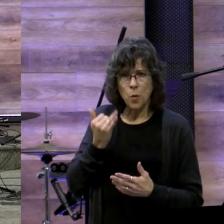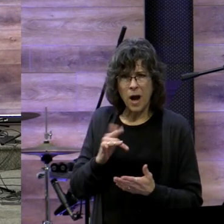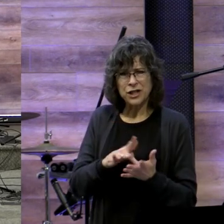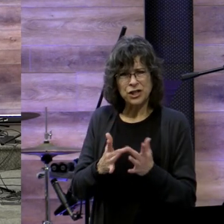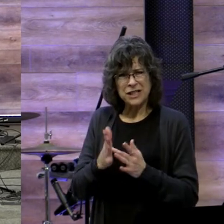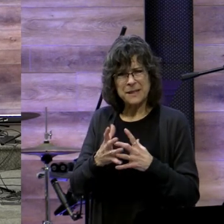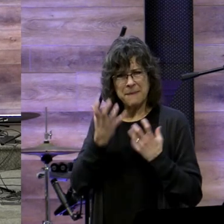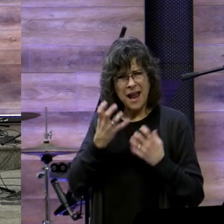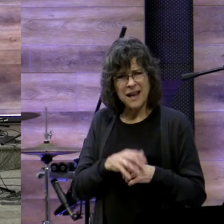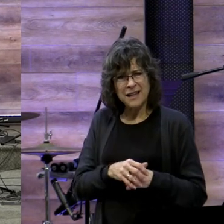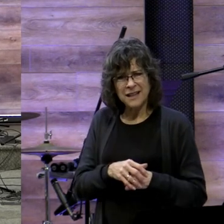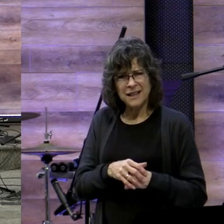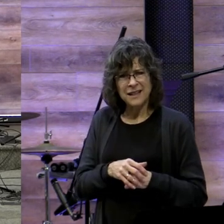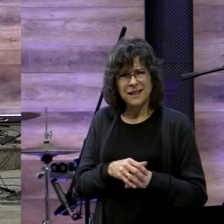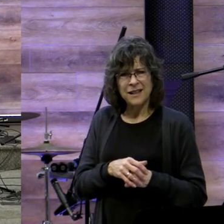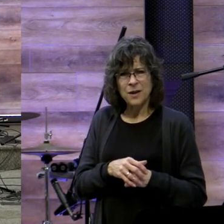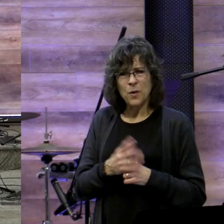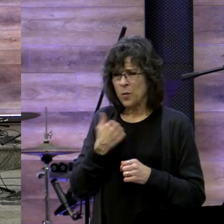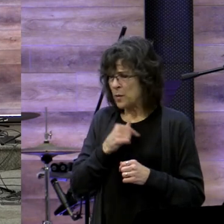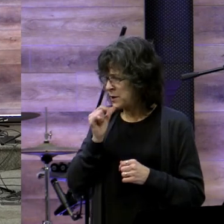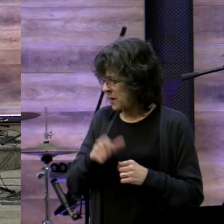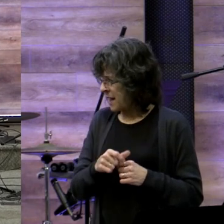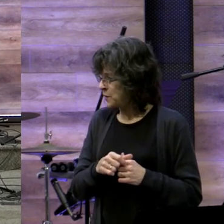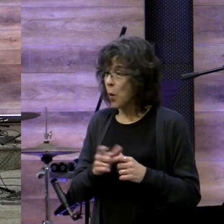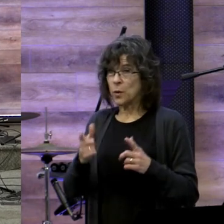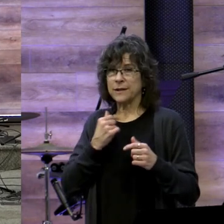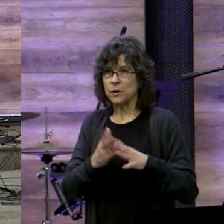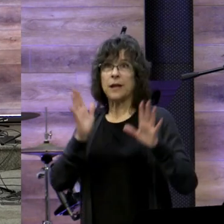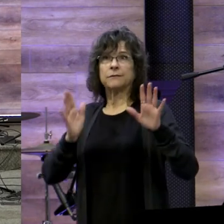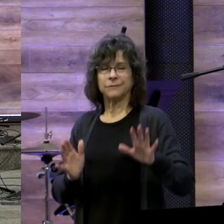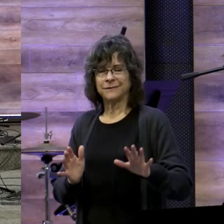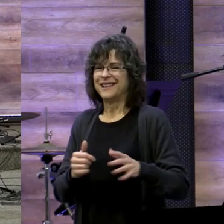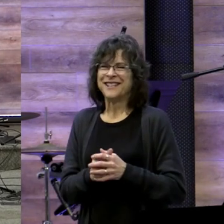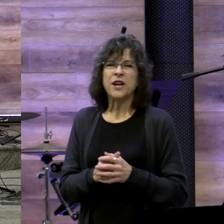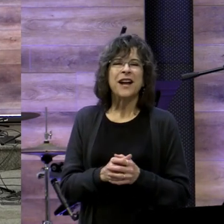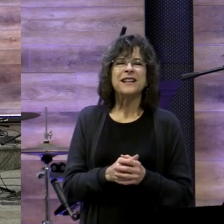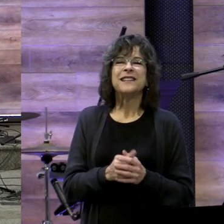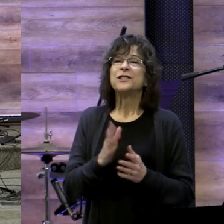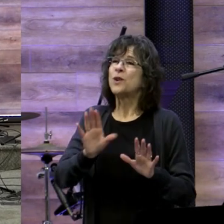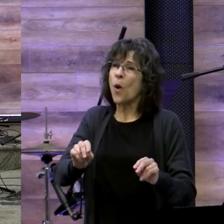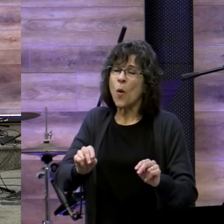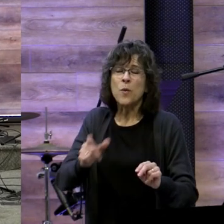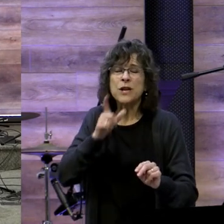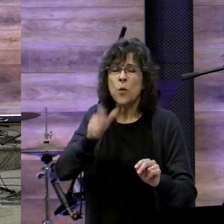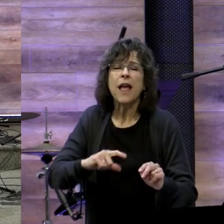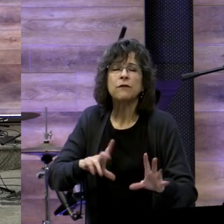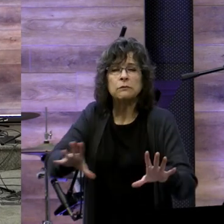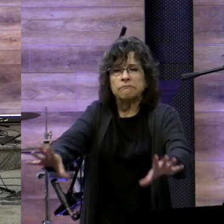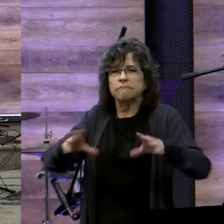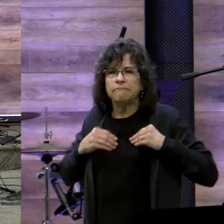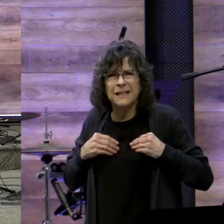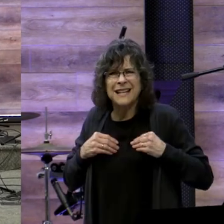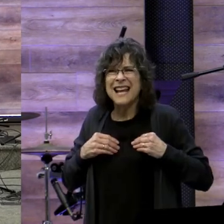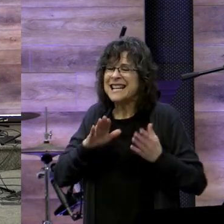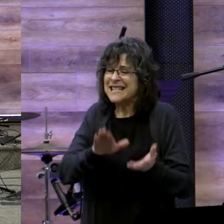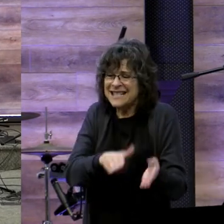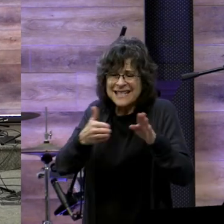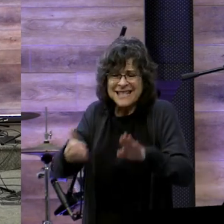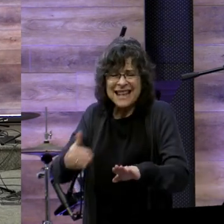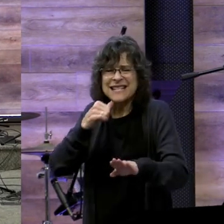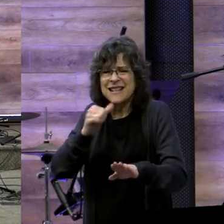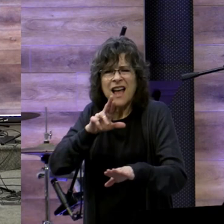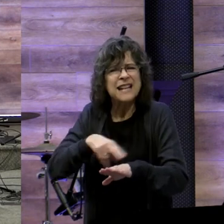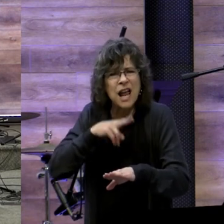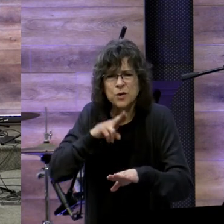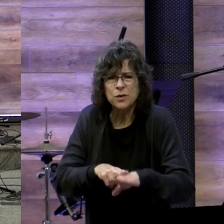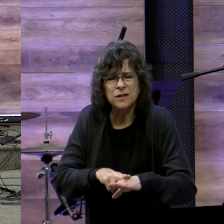No! I woke some of you guys up. No! It's not! Death is not natural. It's